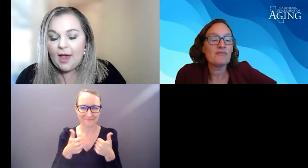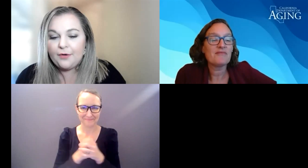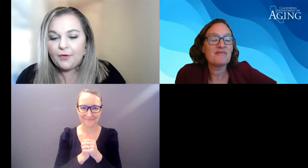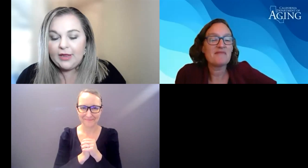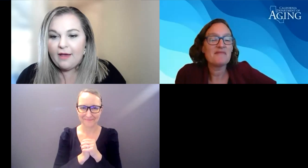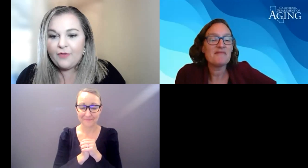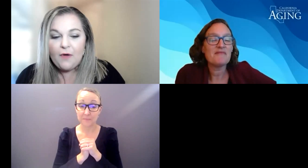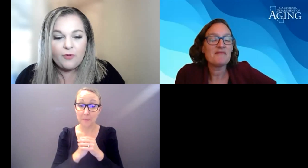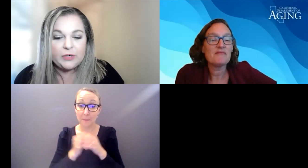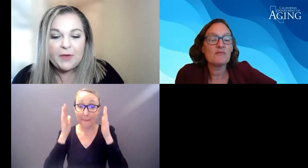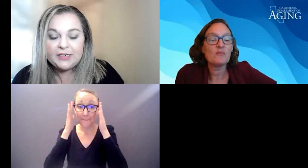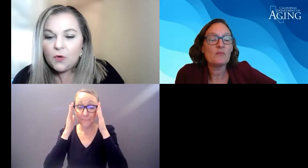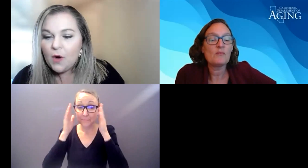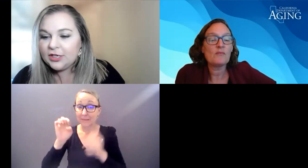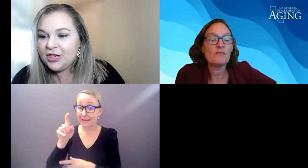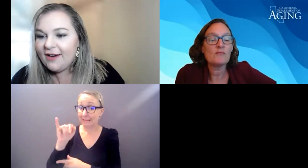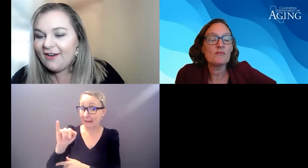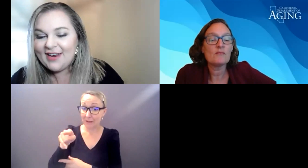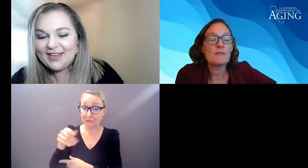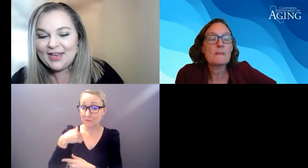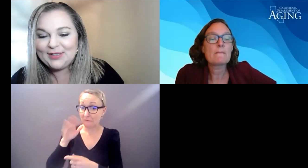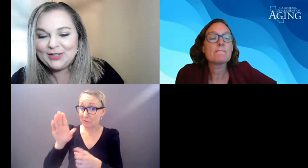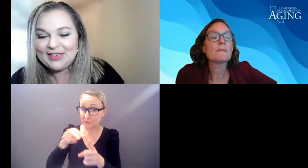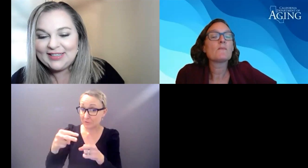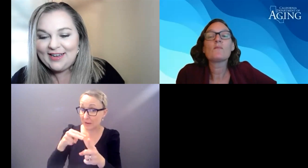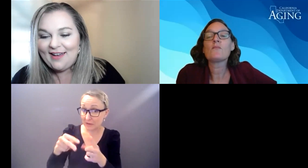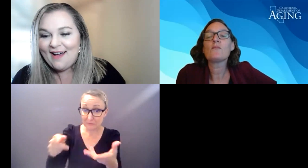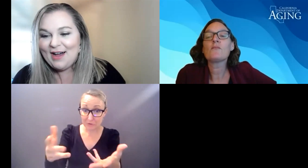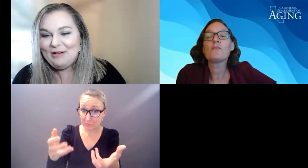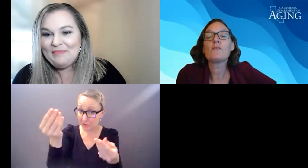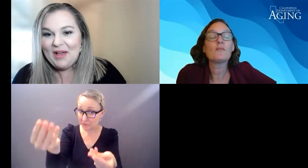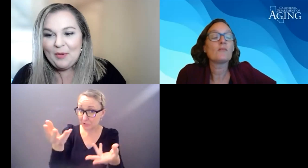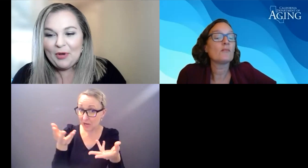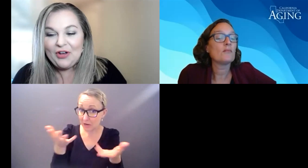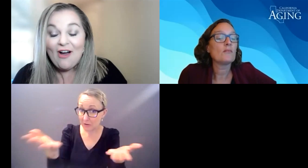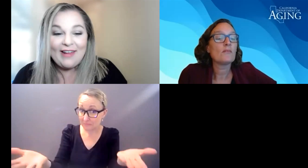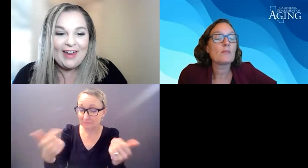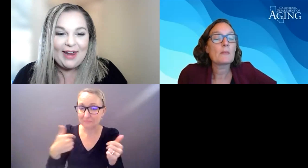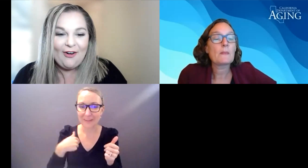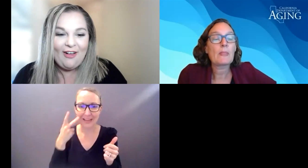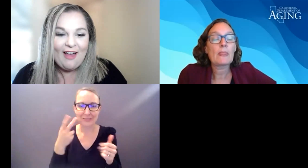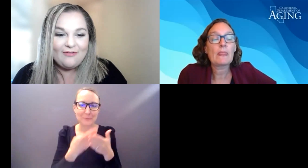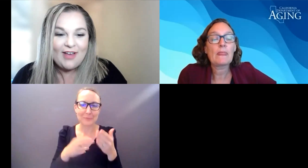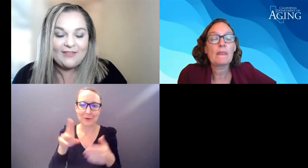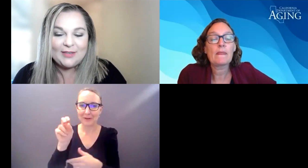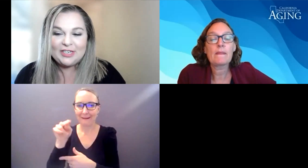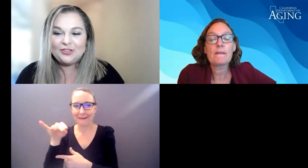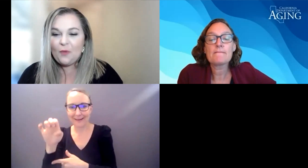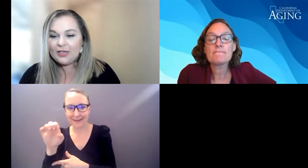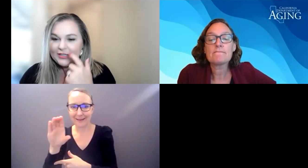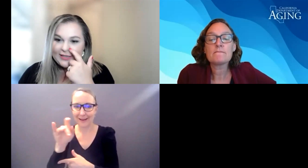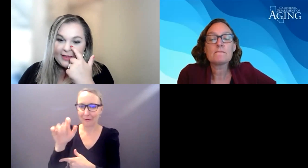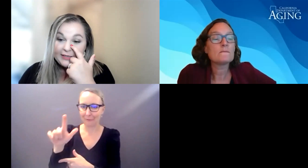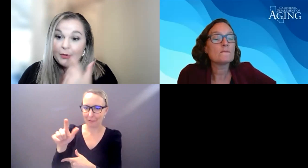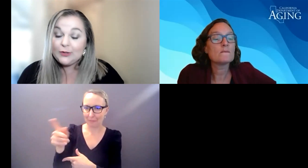Great. I don't know, Eli, if you have a perspective you want to share, and I certainly see both Connie and Carol have some